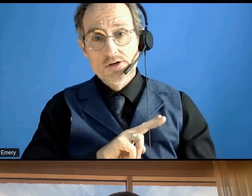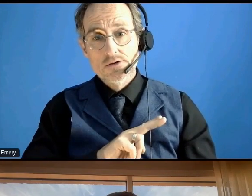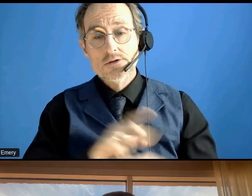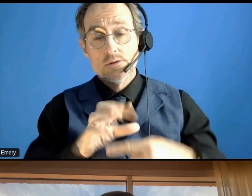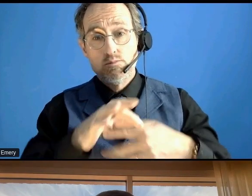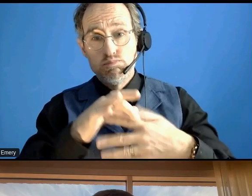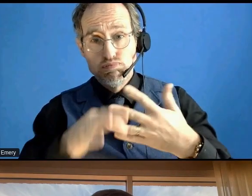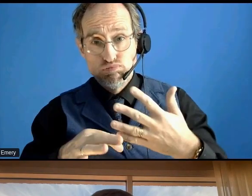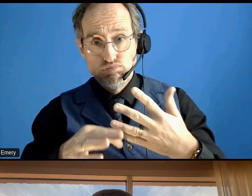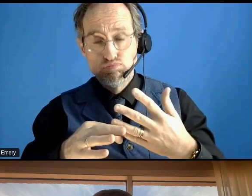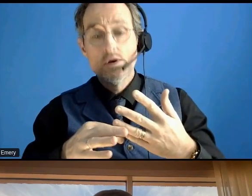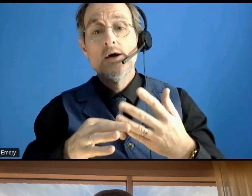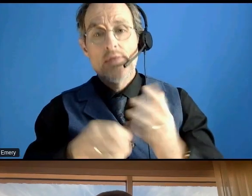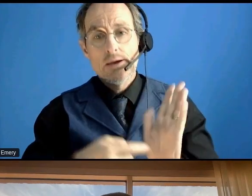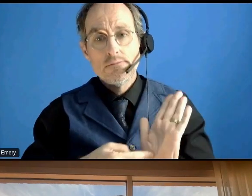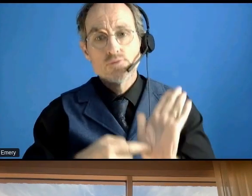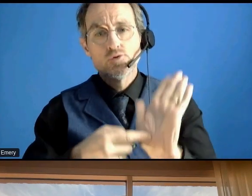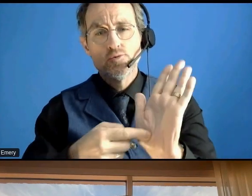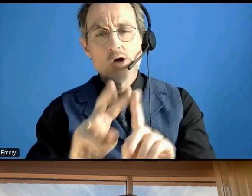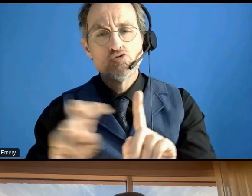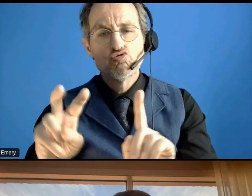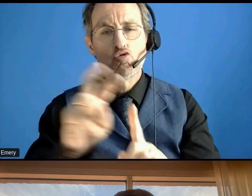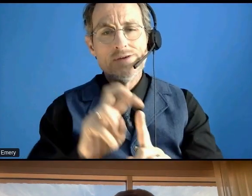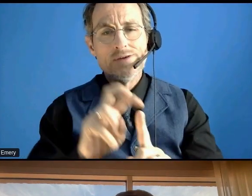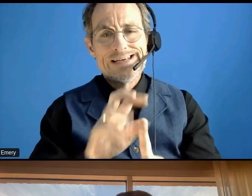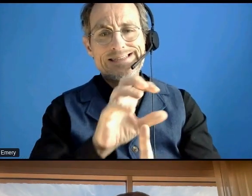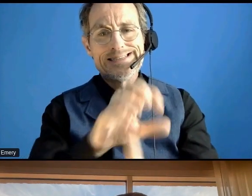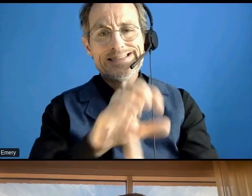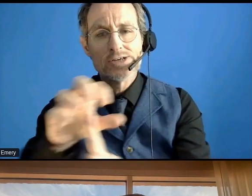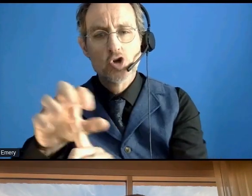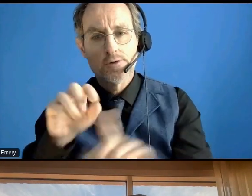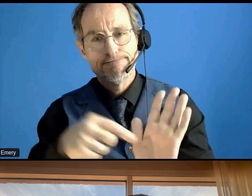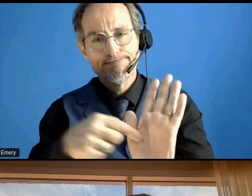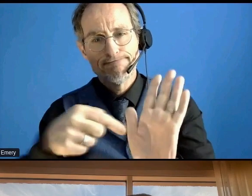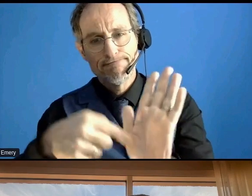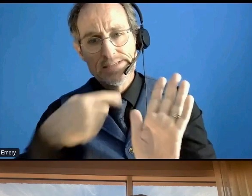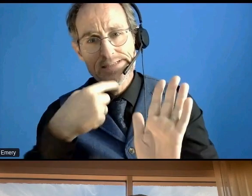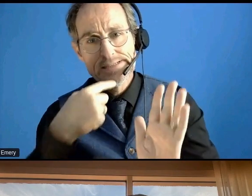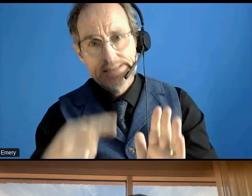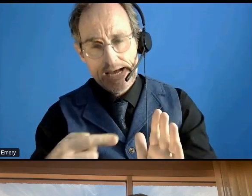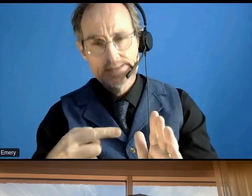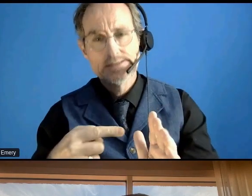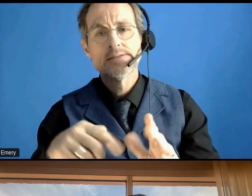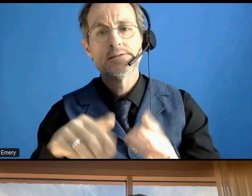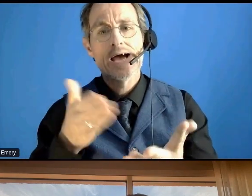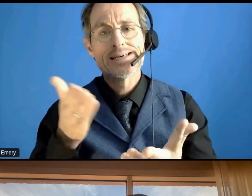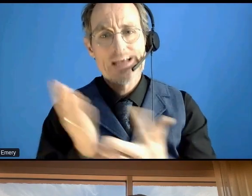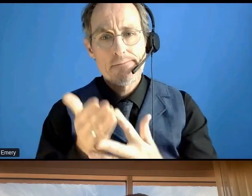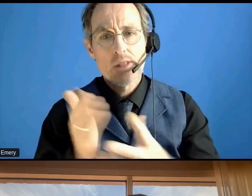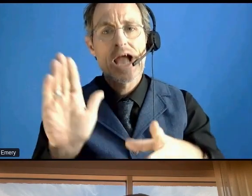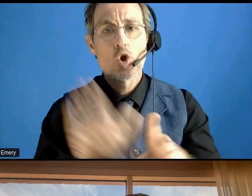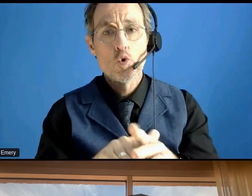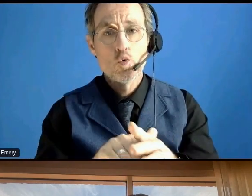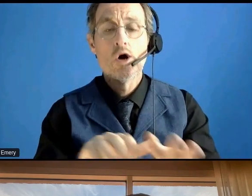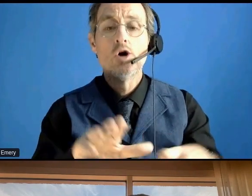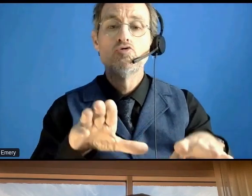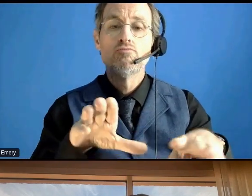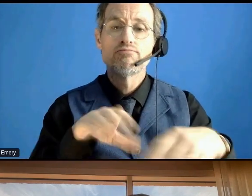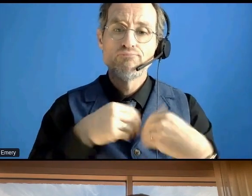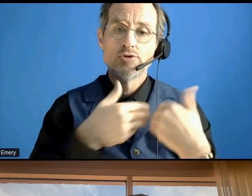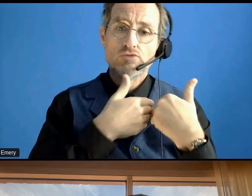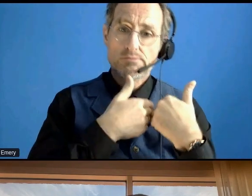saying, being accessible and inclusive is not just a responsibility, it's a huge opportunity. And